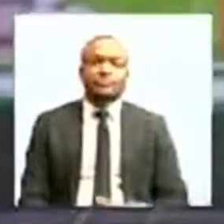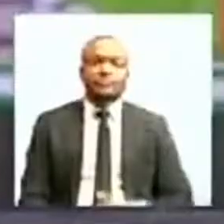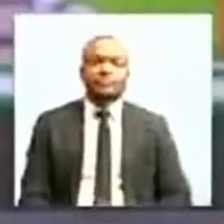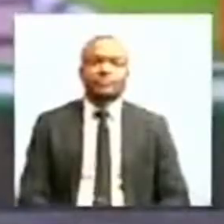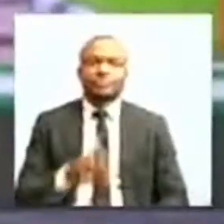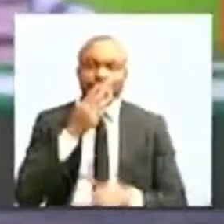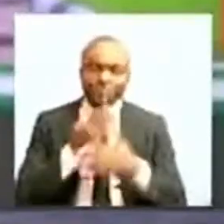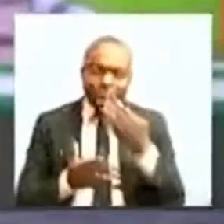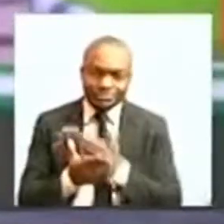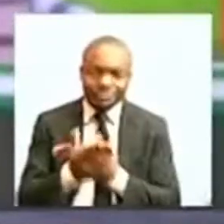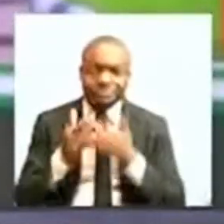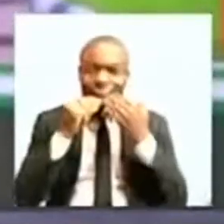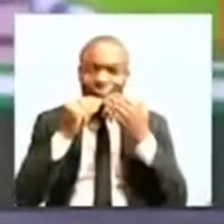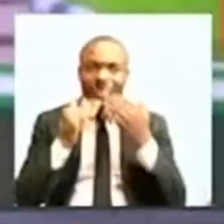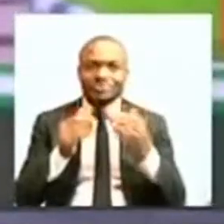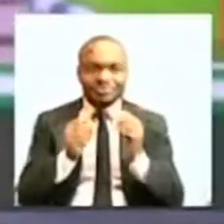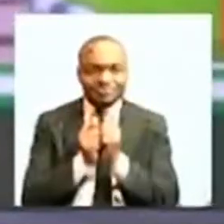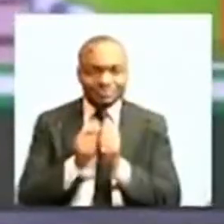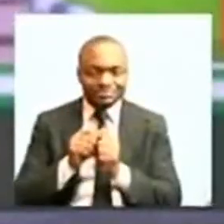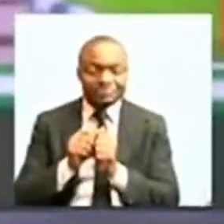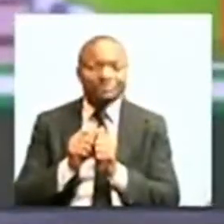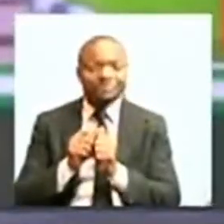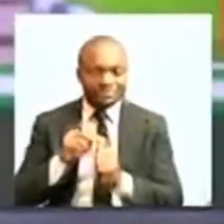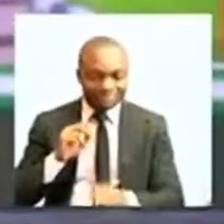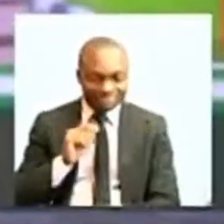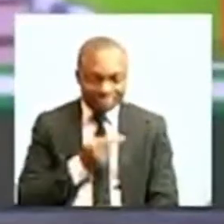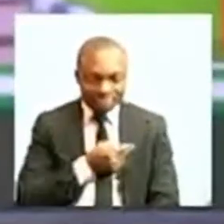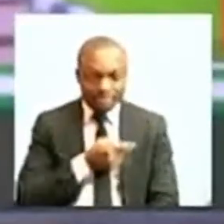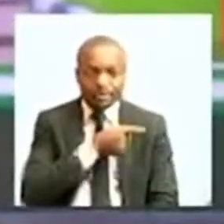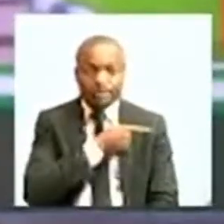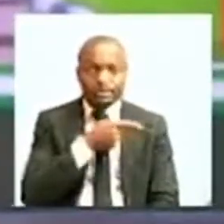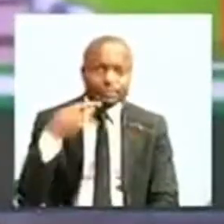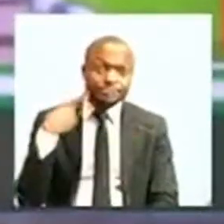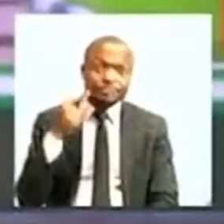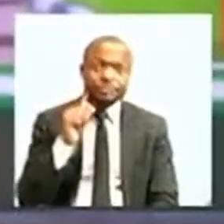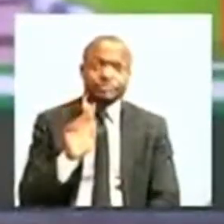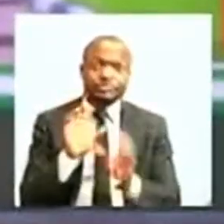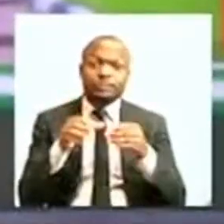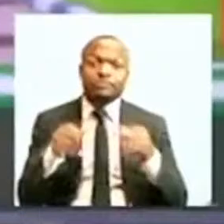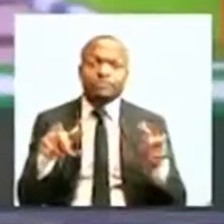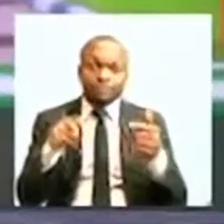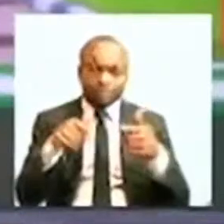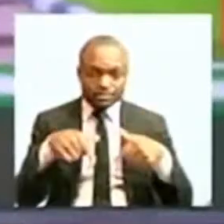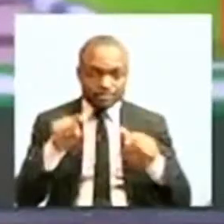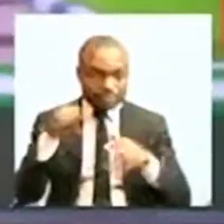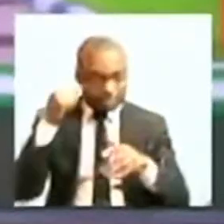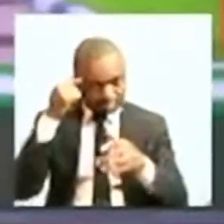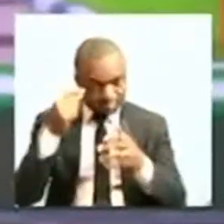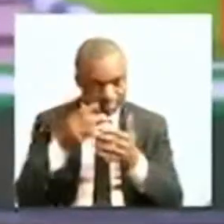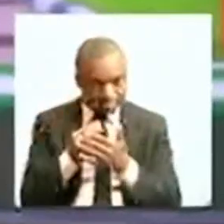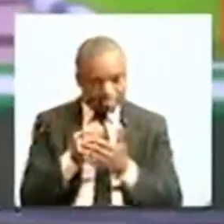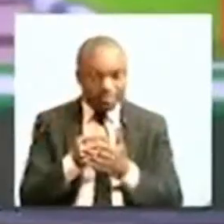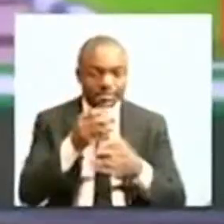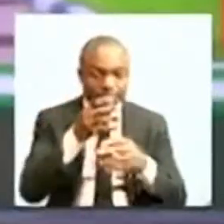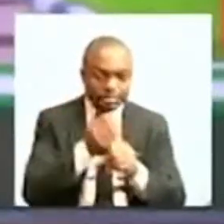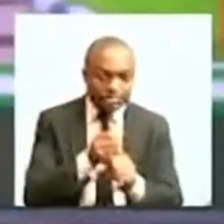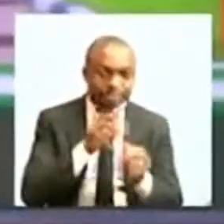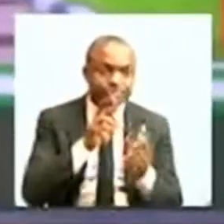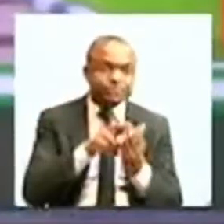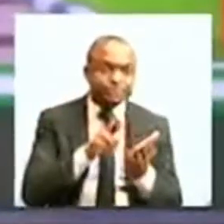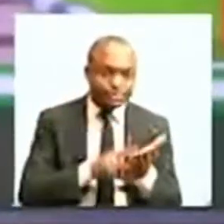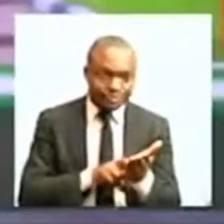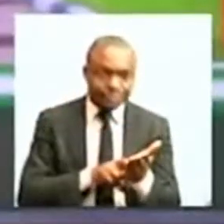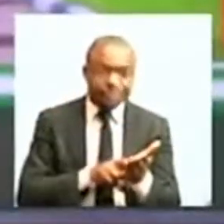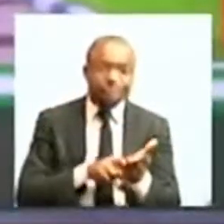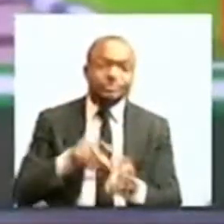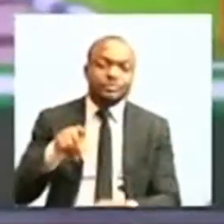Good morning. Thank you so much for still being with us on Parliament Television. The Committee on Local Government Accounts has just received submissions